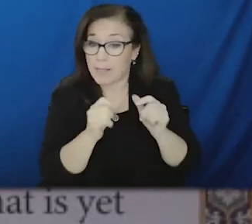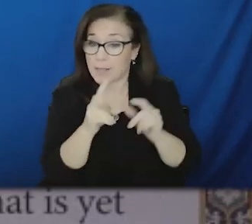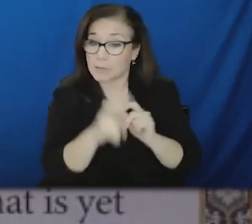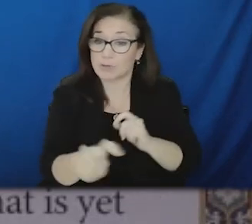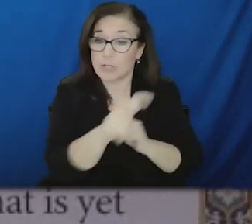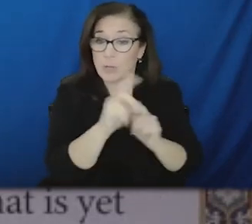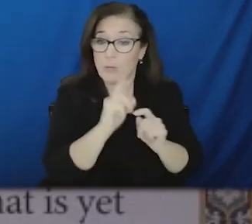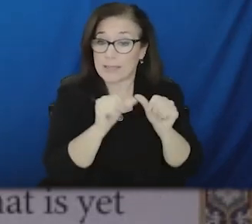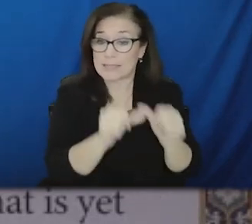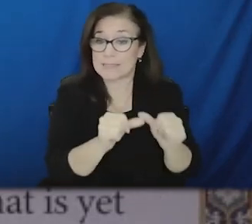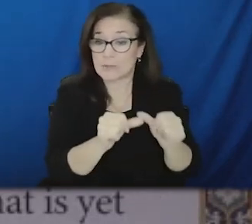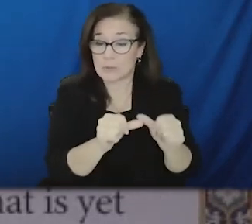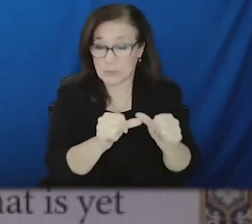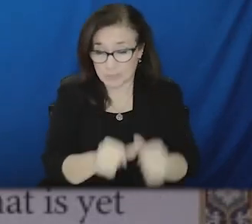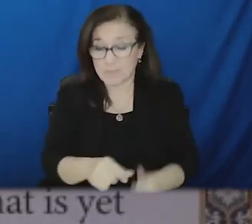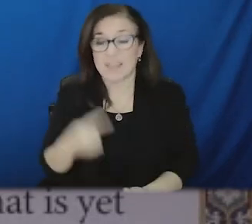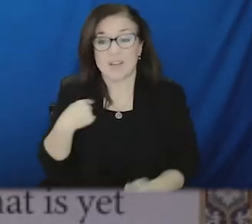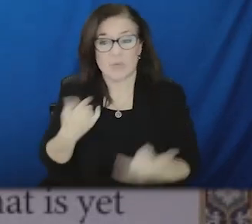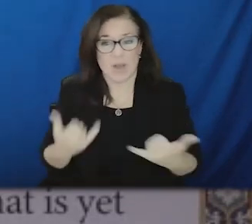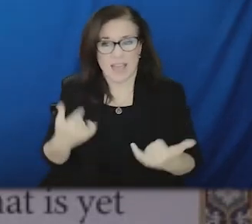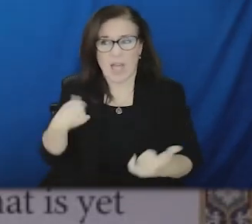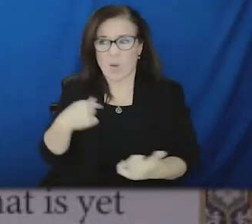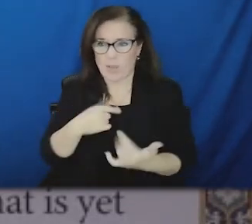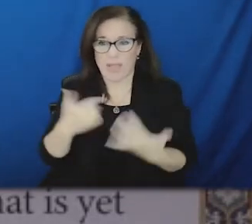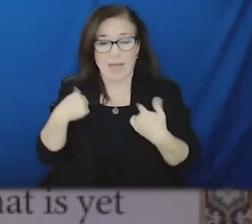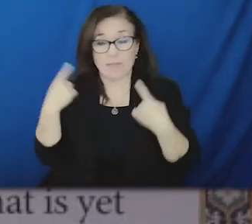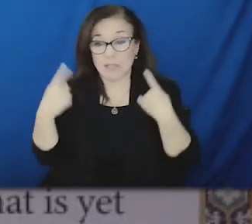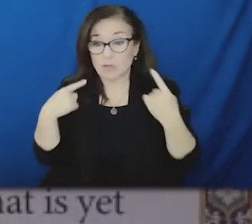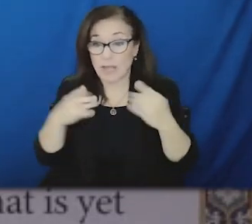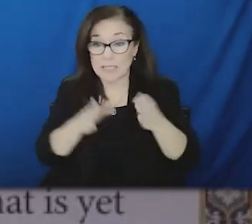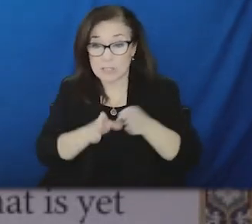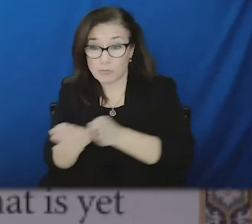turn in this crazy road. The meeting